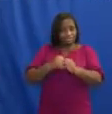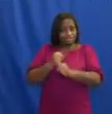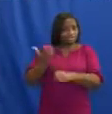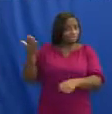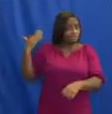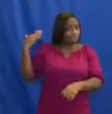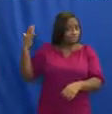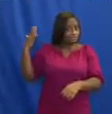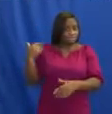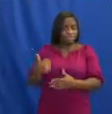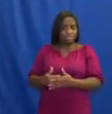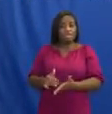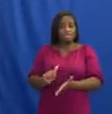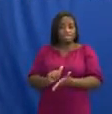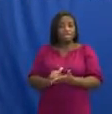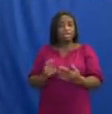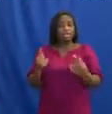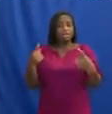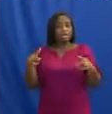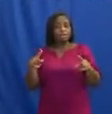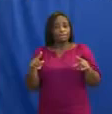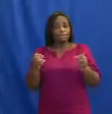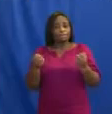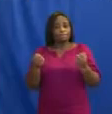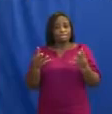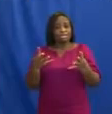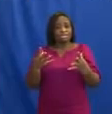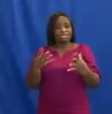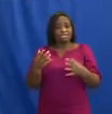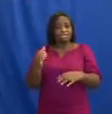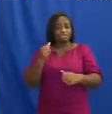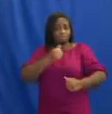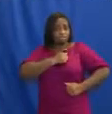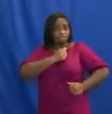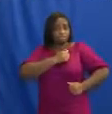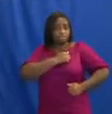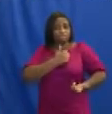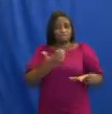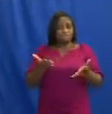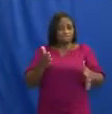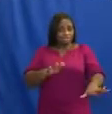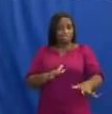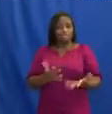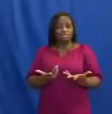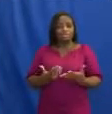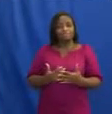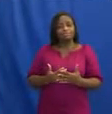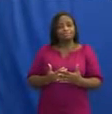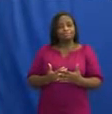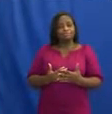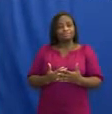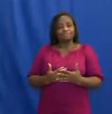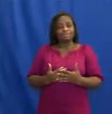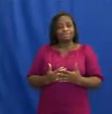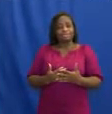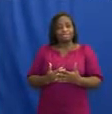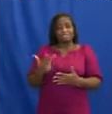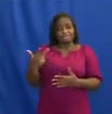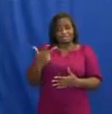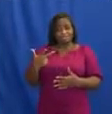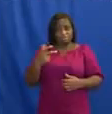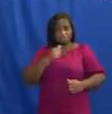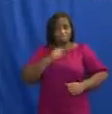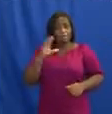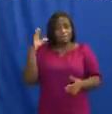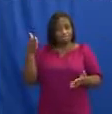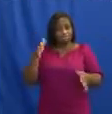ago, which led to the martyrdoms of Sergeant Ajete, Corporal Atipo, and Private